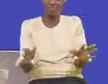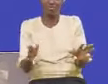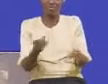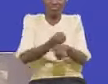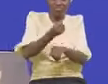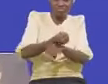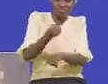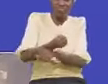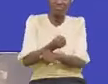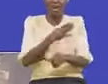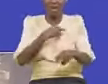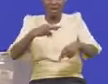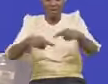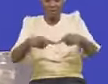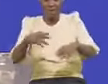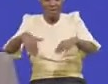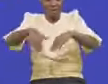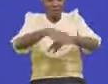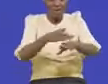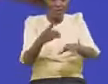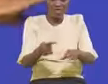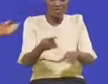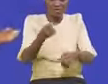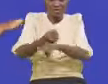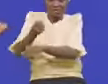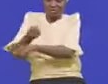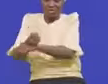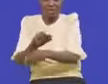Eye woanɔ mimli le neka dzi.